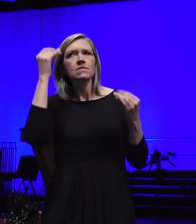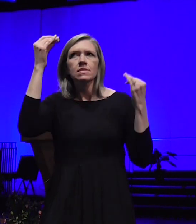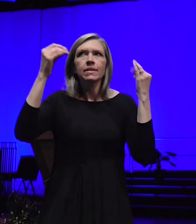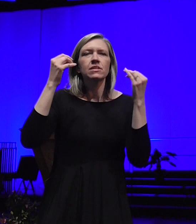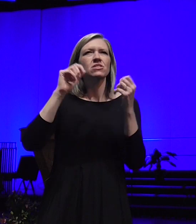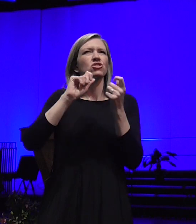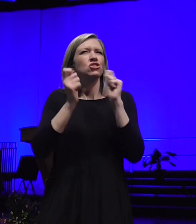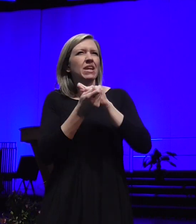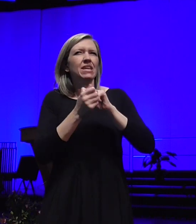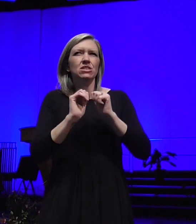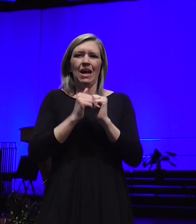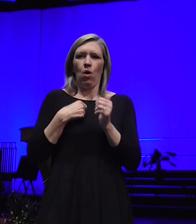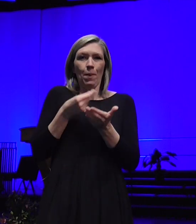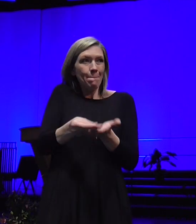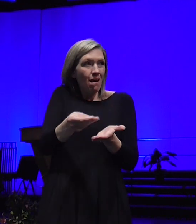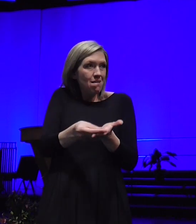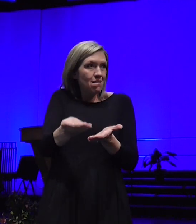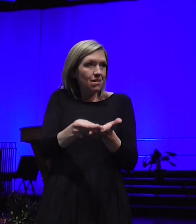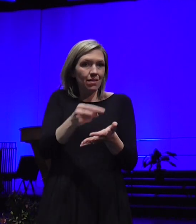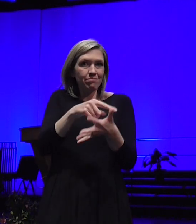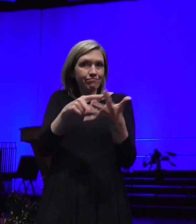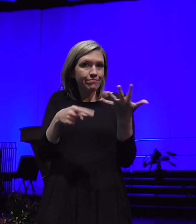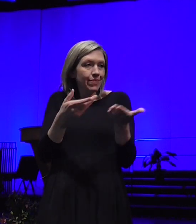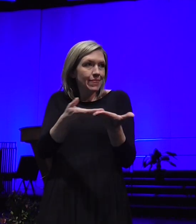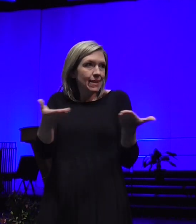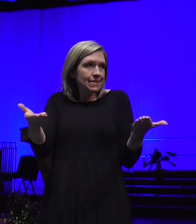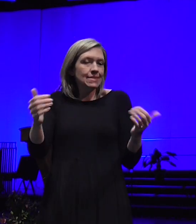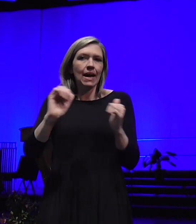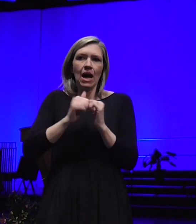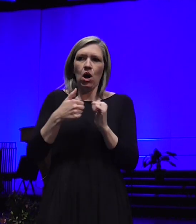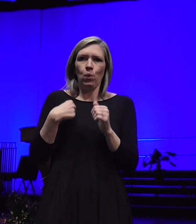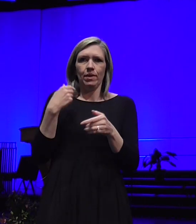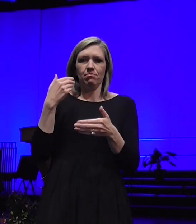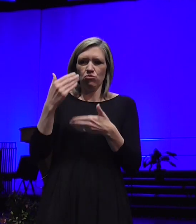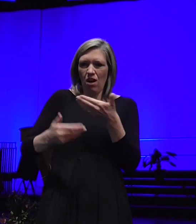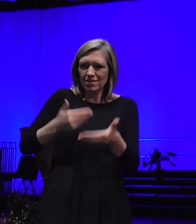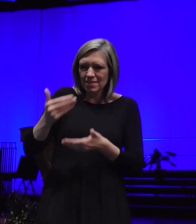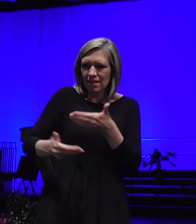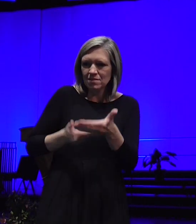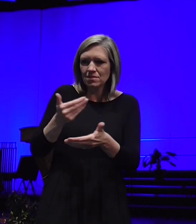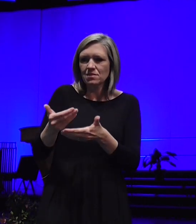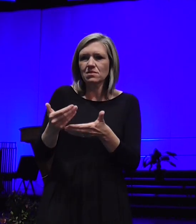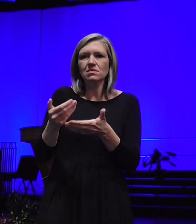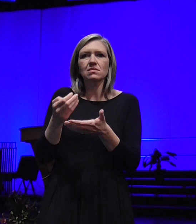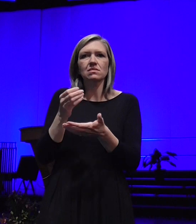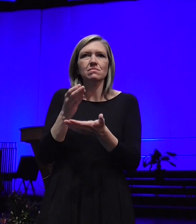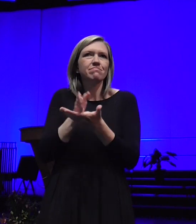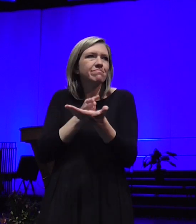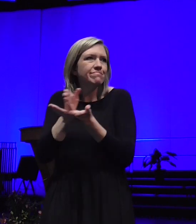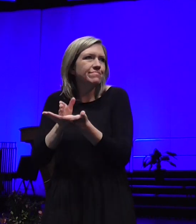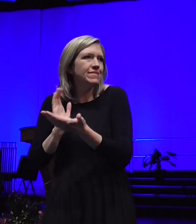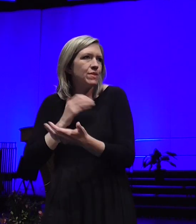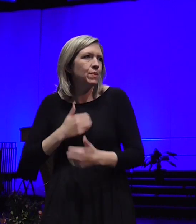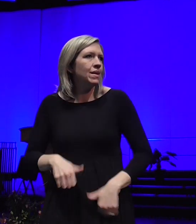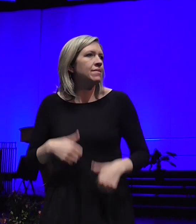way that we buy things, and it's going to change the way that we process all the elements in our